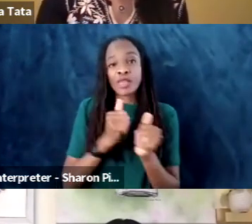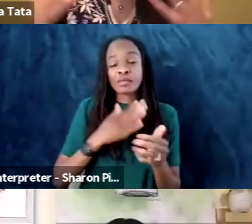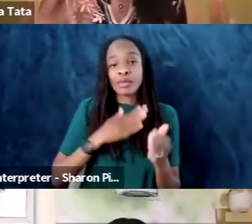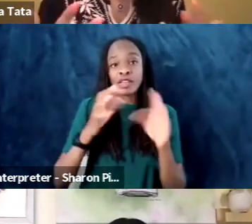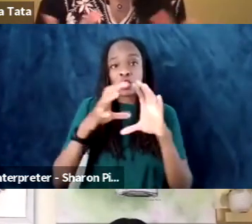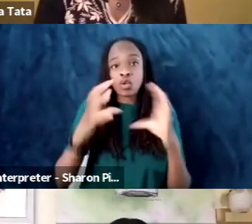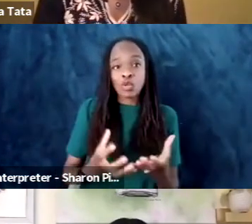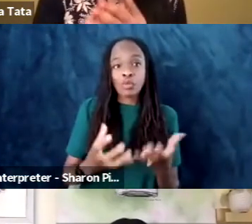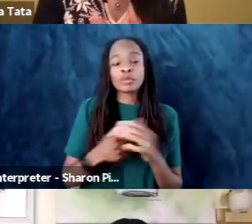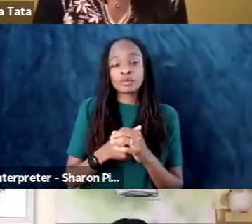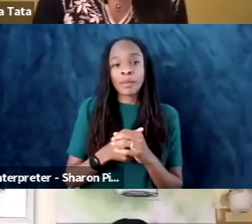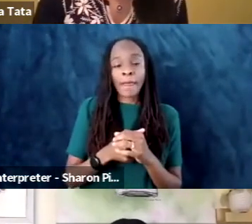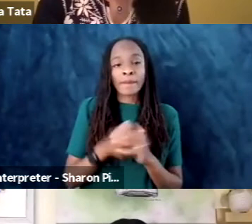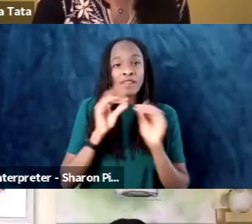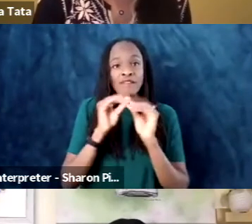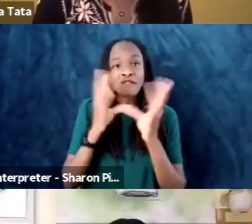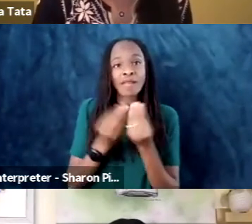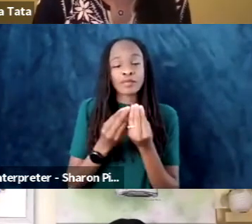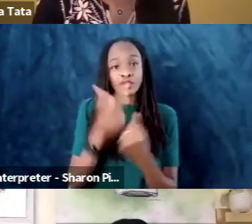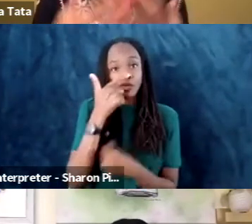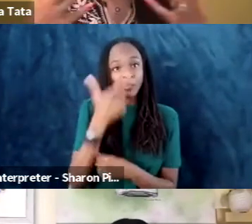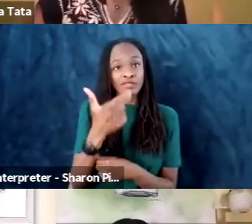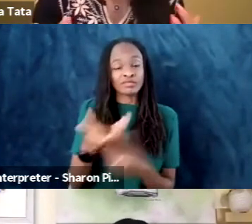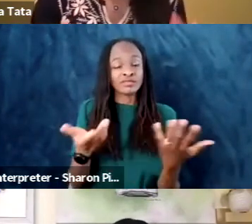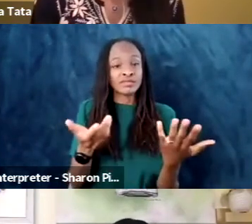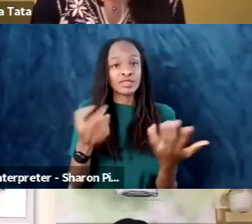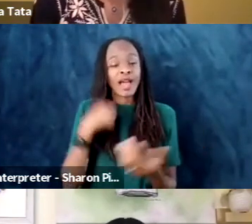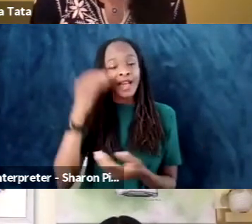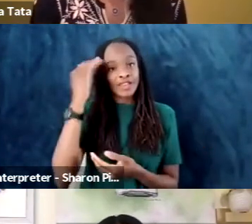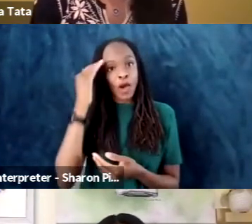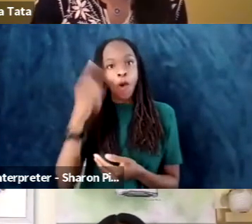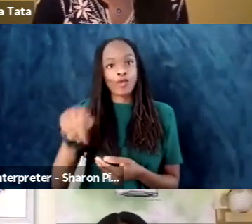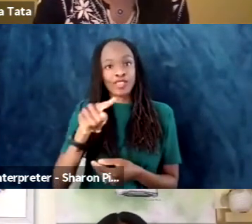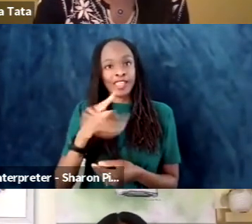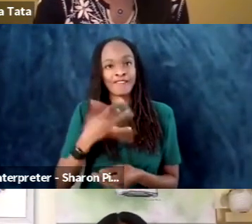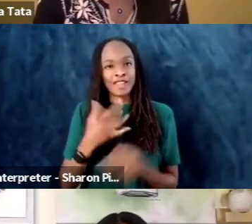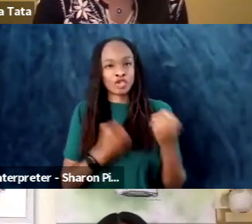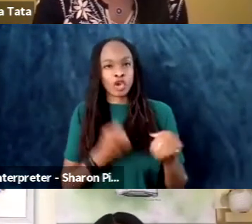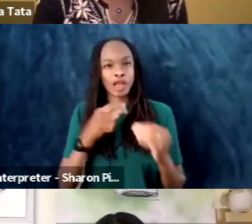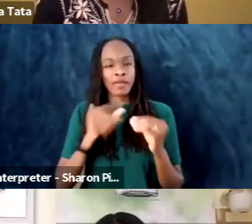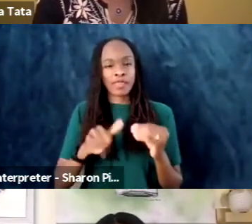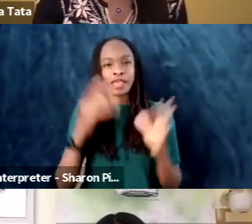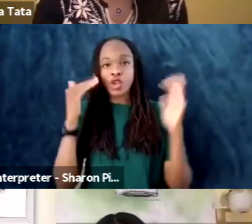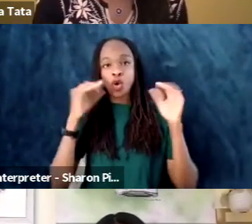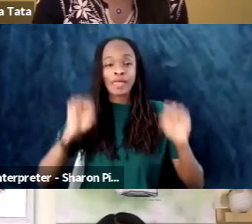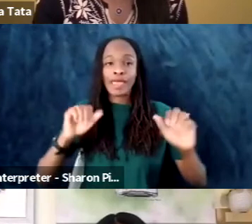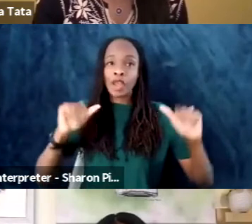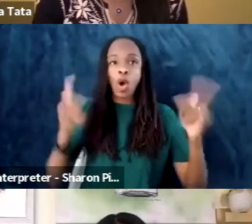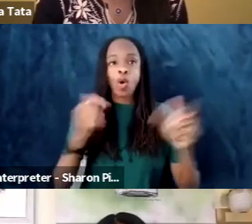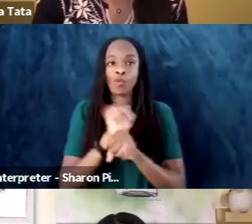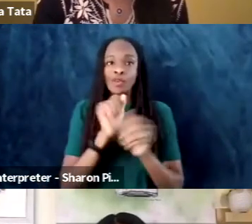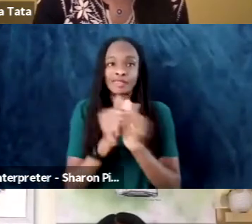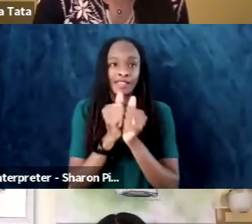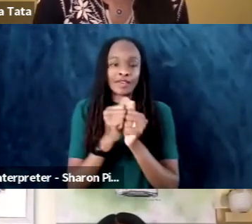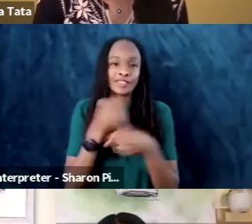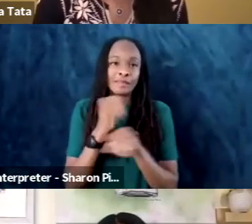panel listening in, and I know they feel very strongly about it. So we do hope that we all can make a collective difference in the